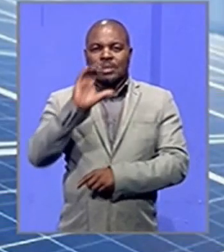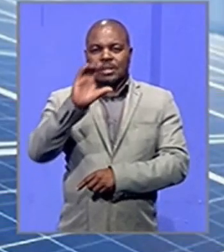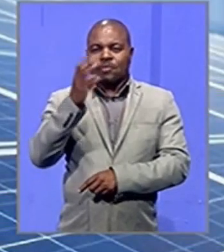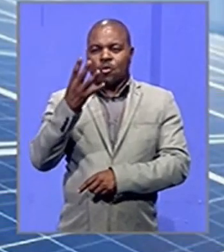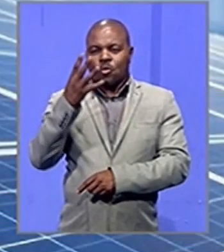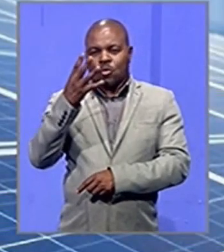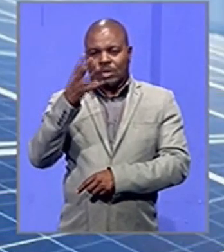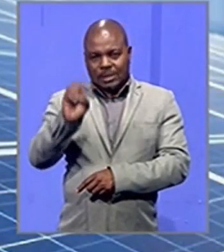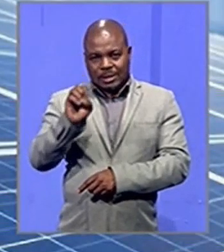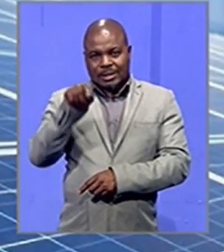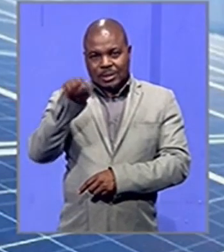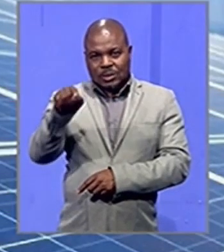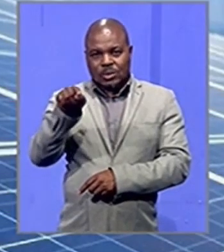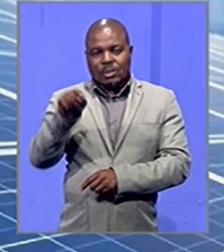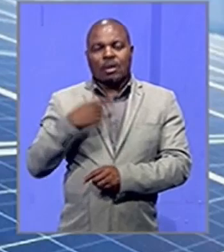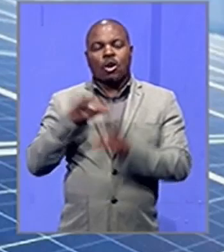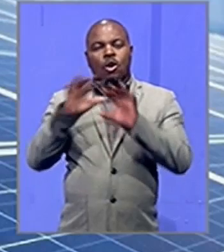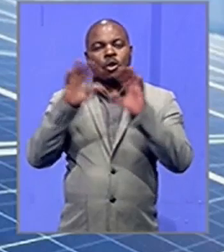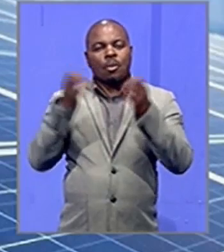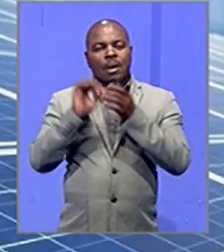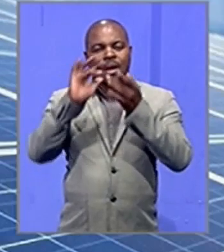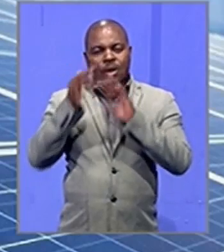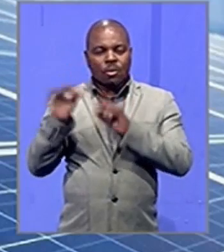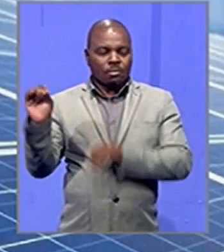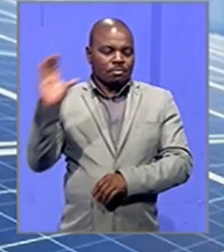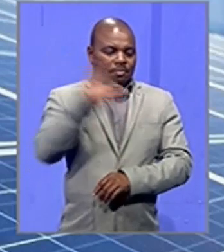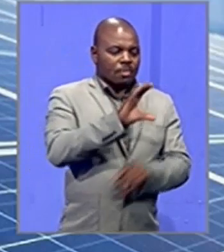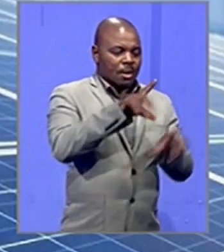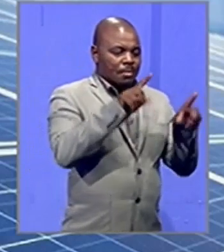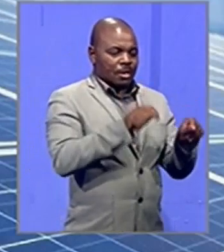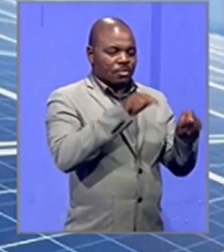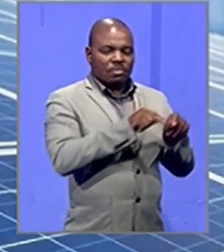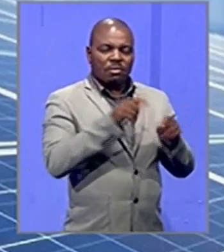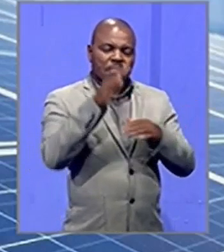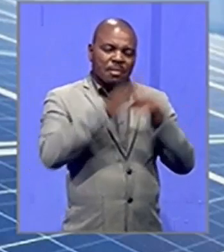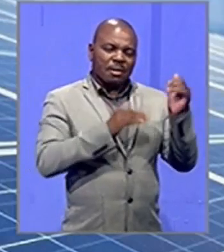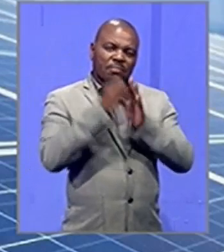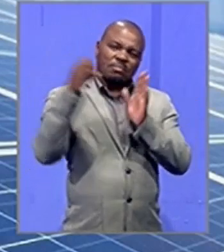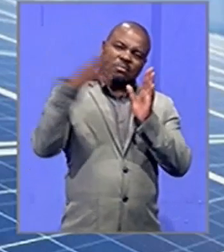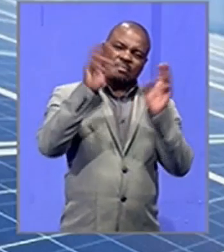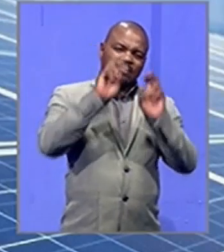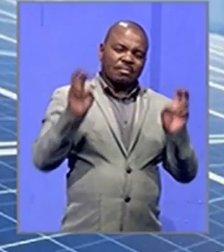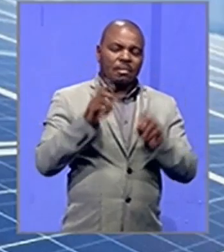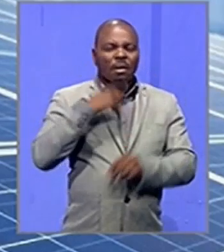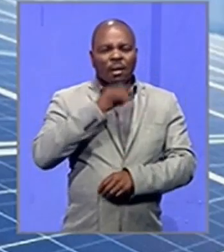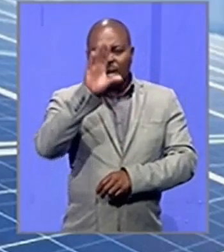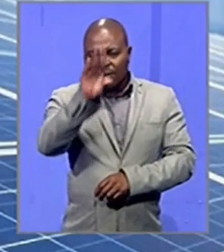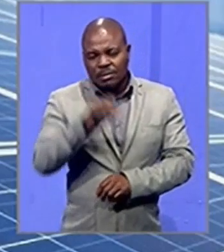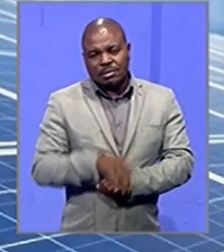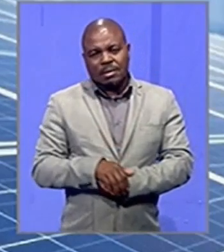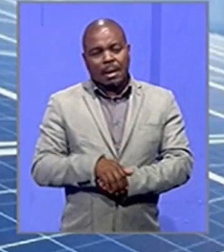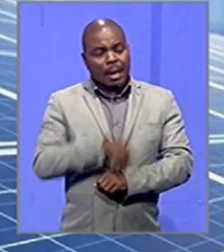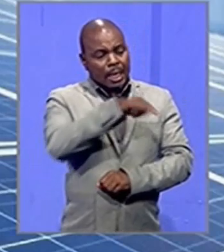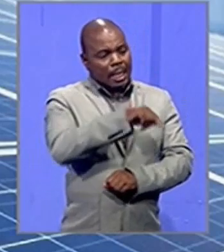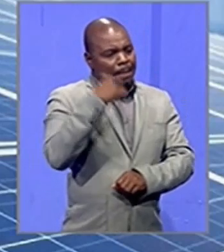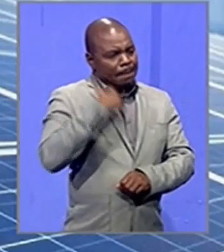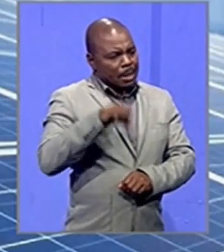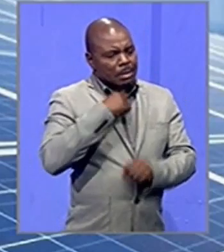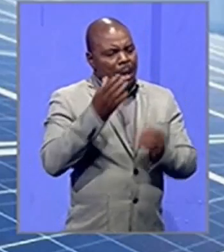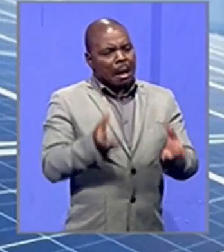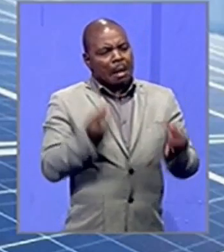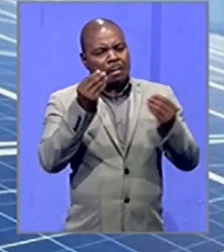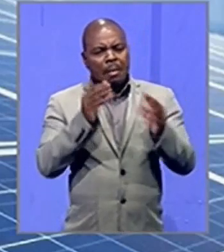Global Network ho masepala wa City of Cape Town ka ho nya diplante tsa solar. potso ke hore ke eng e etsang hore masepala ona o kgone ho